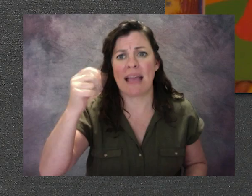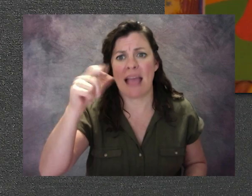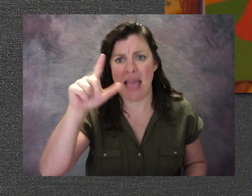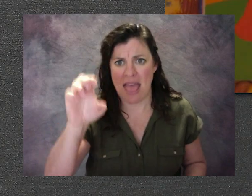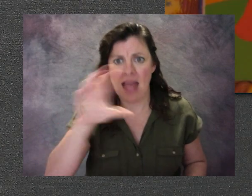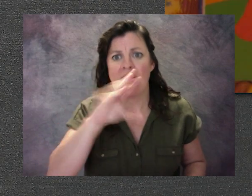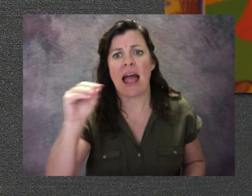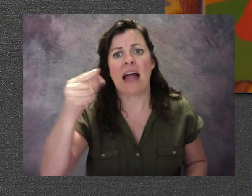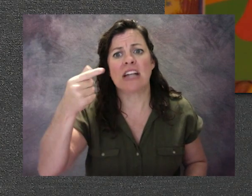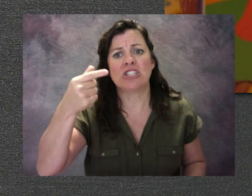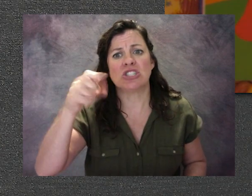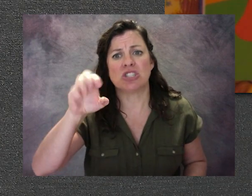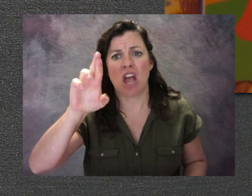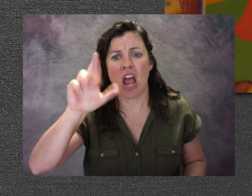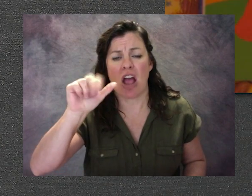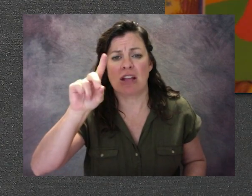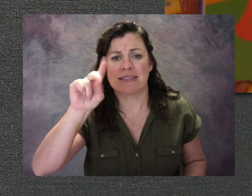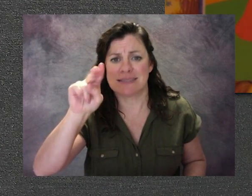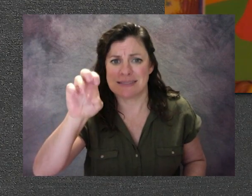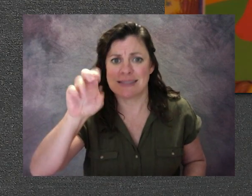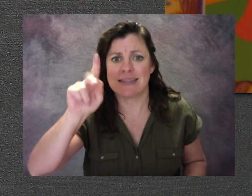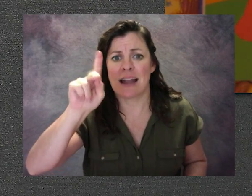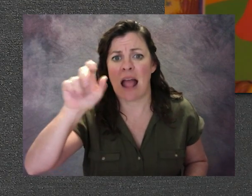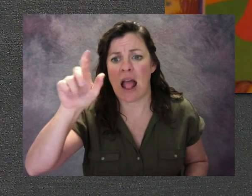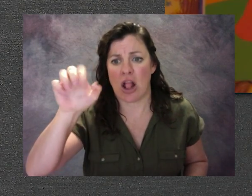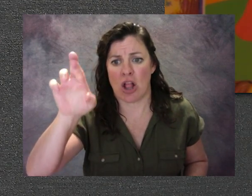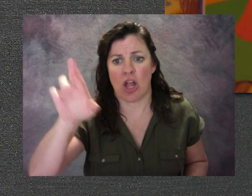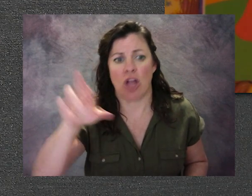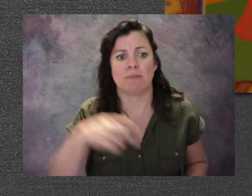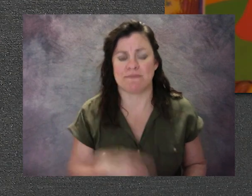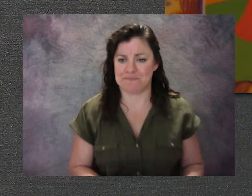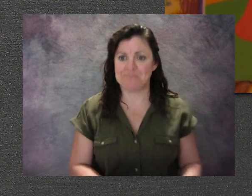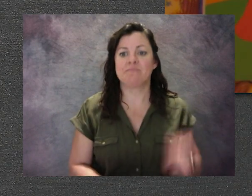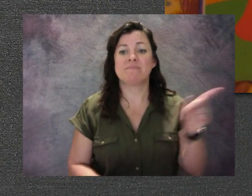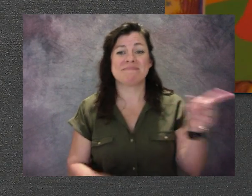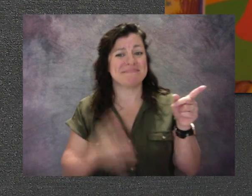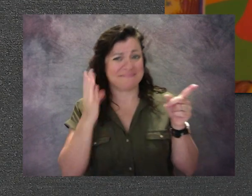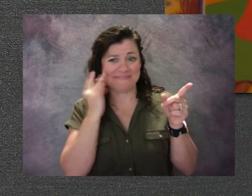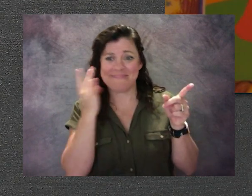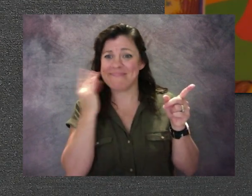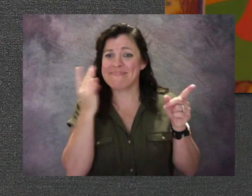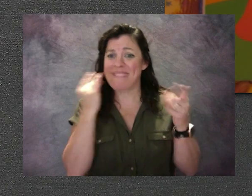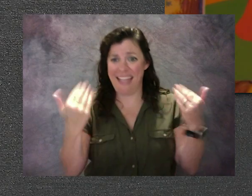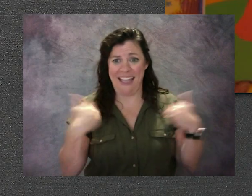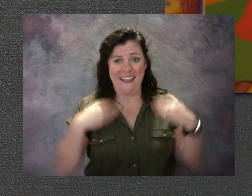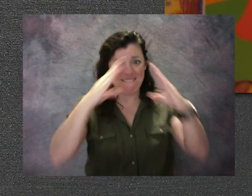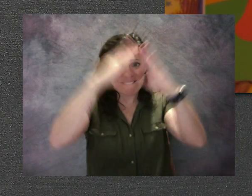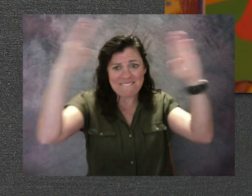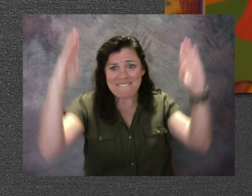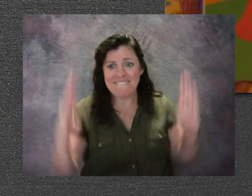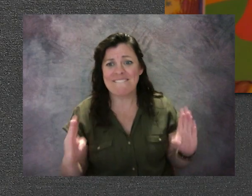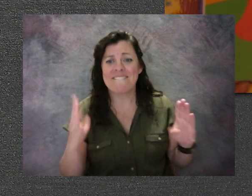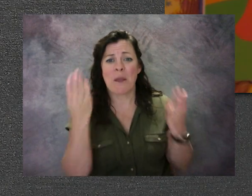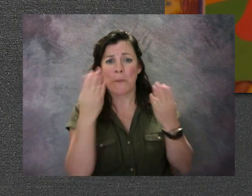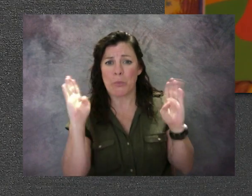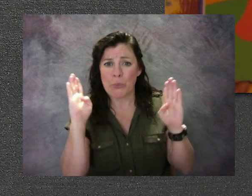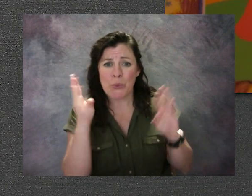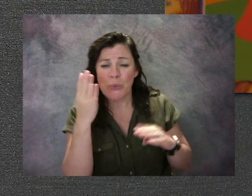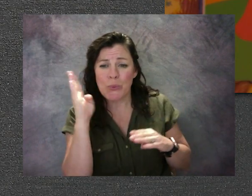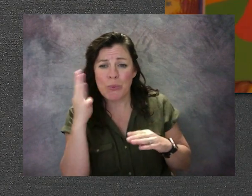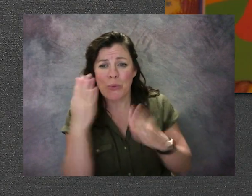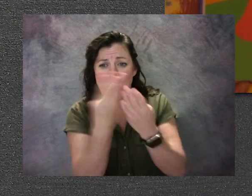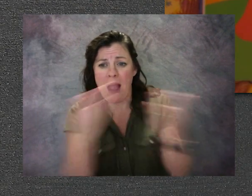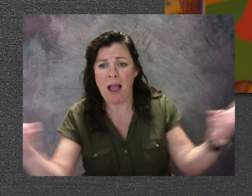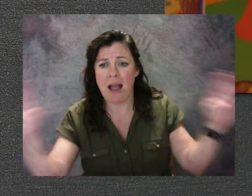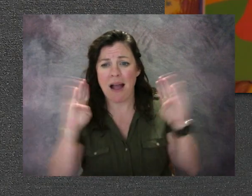I had everything I needed to be happy in my house with the blue shutters. I had a cozy basket, warm milk and